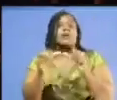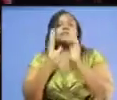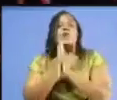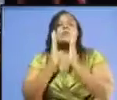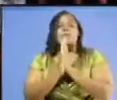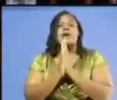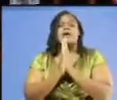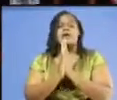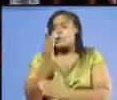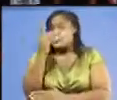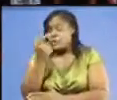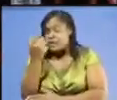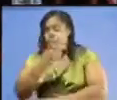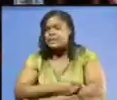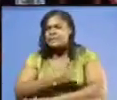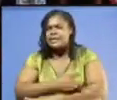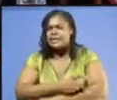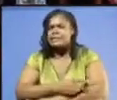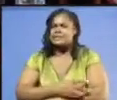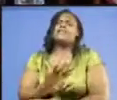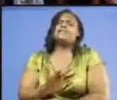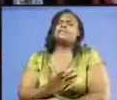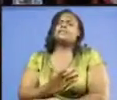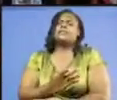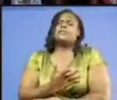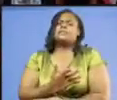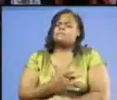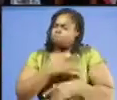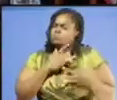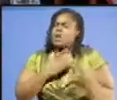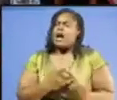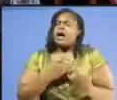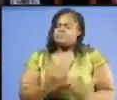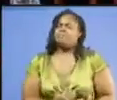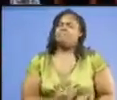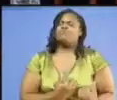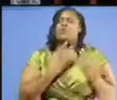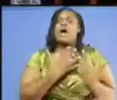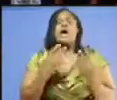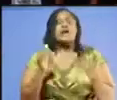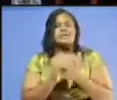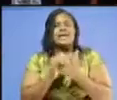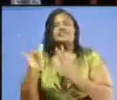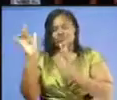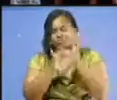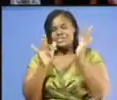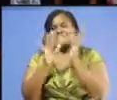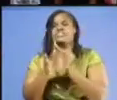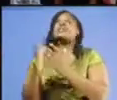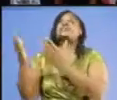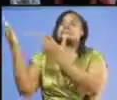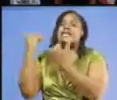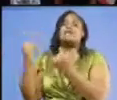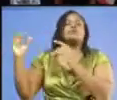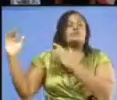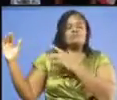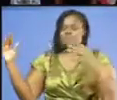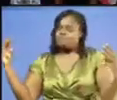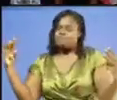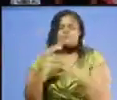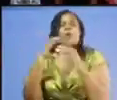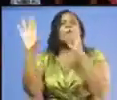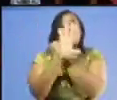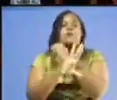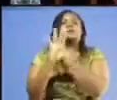21 days. My heart is encouraged that Michael came to do battle.